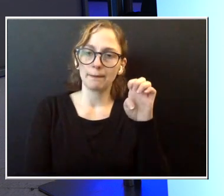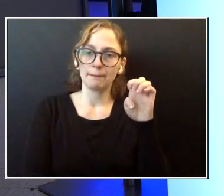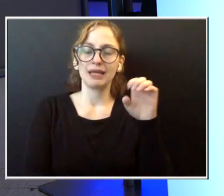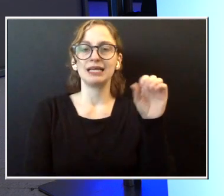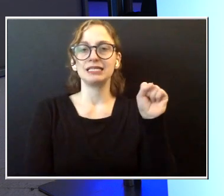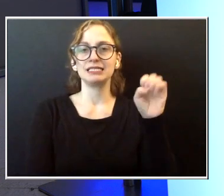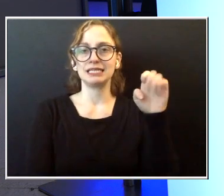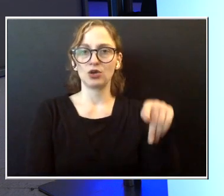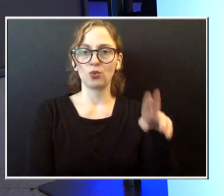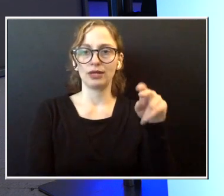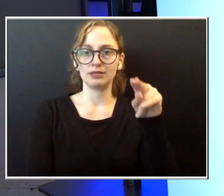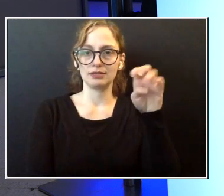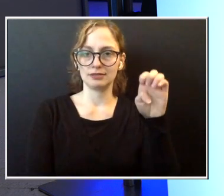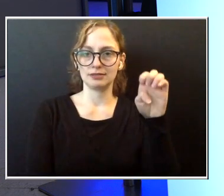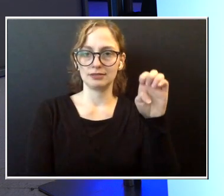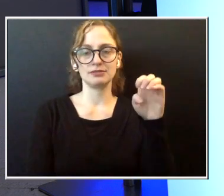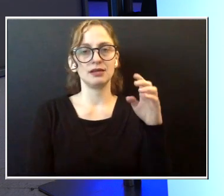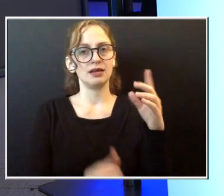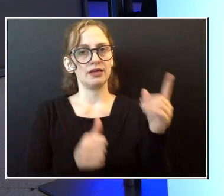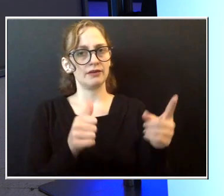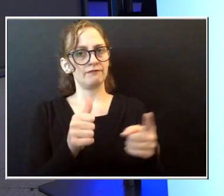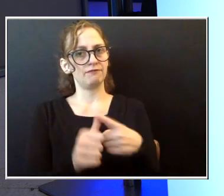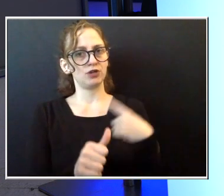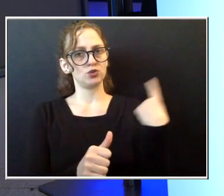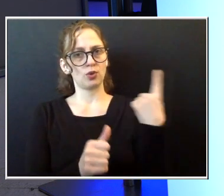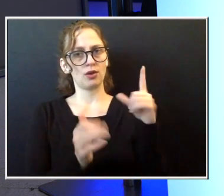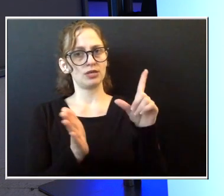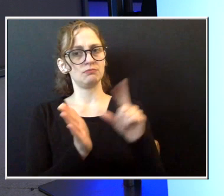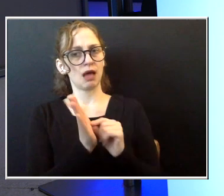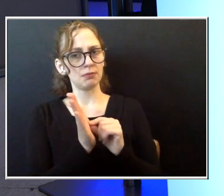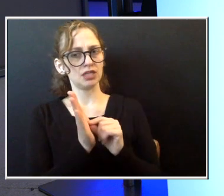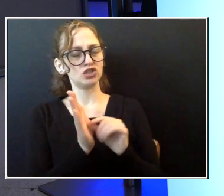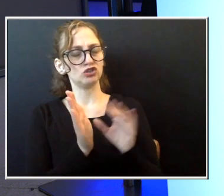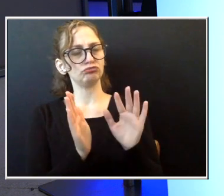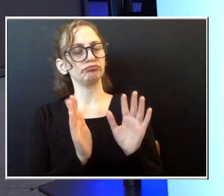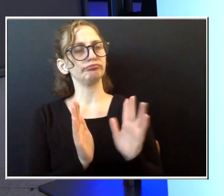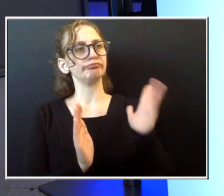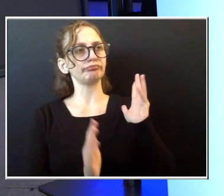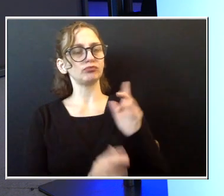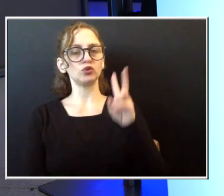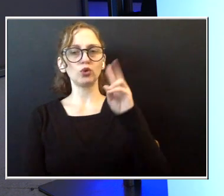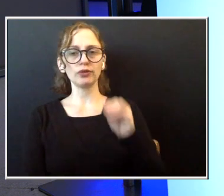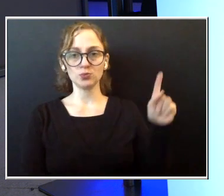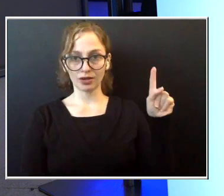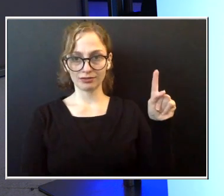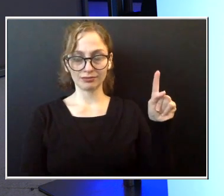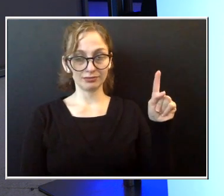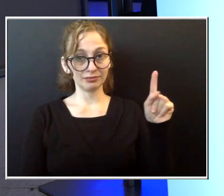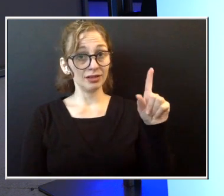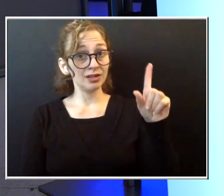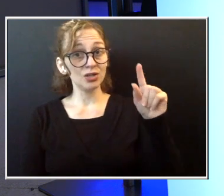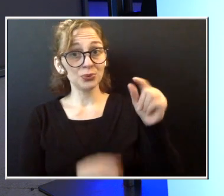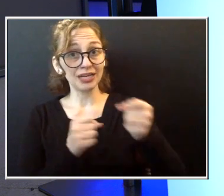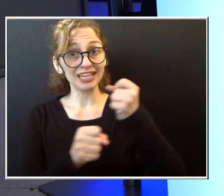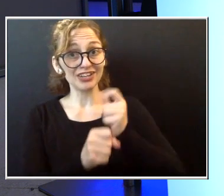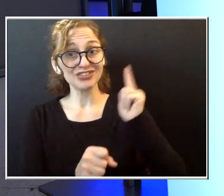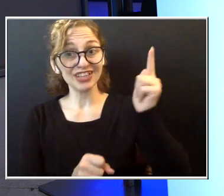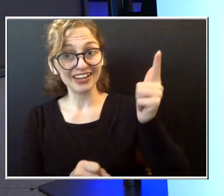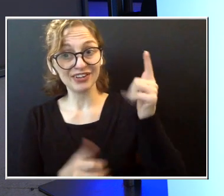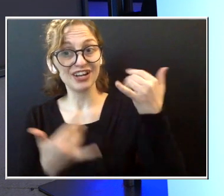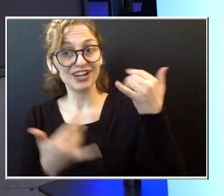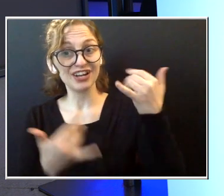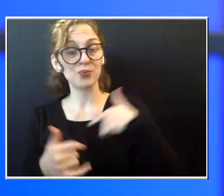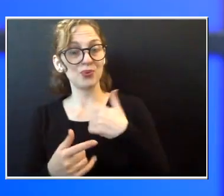published the first human genome sequence in about 2001. Mm-hmm. It's 20 years later, and we do it on 1 million people, in a